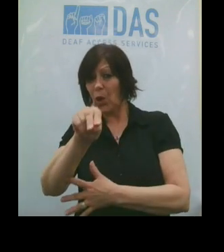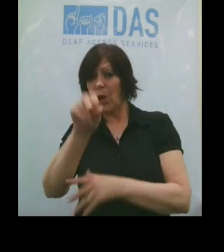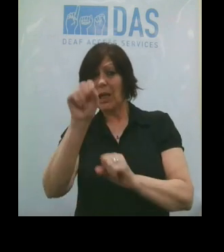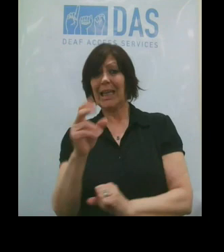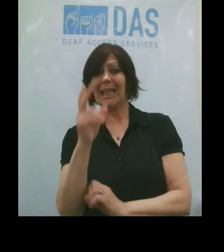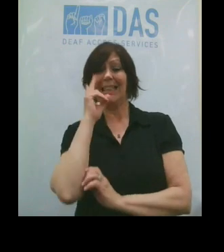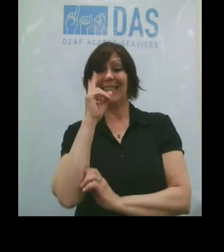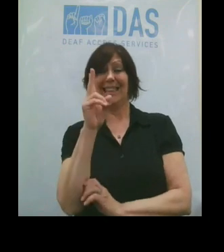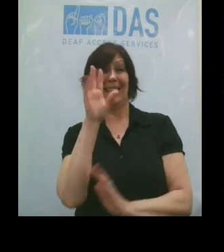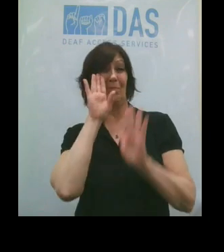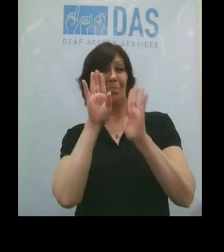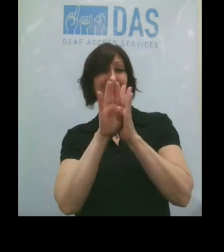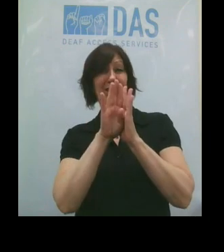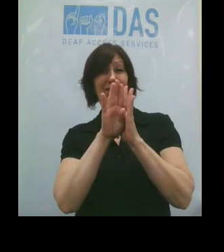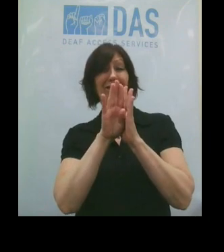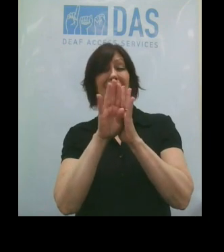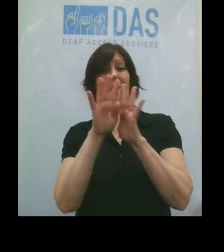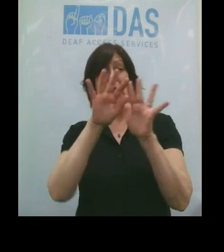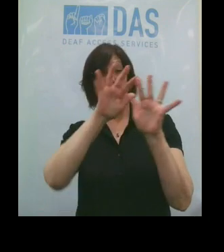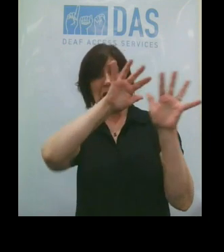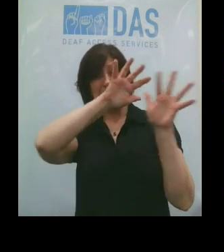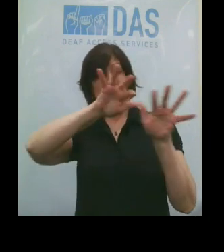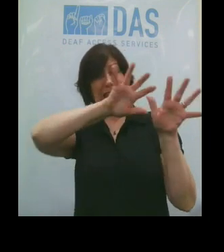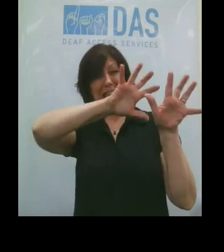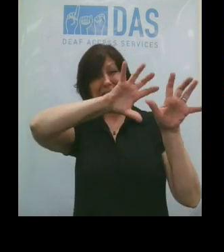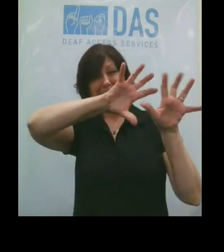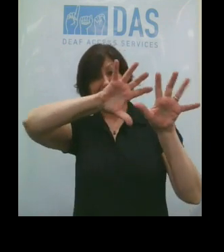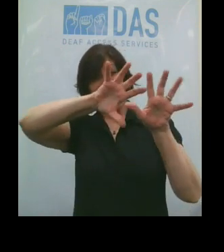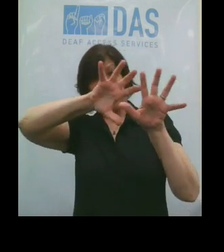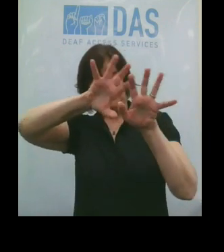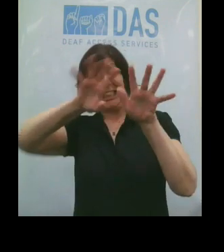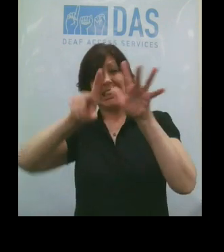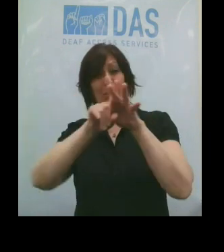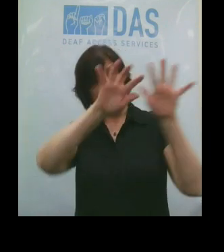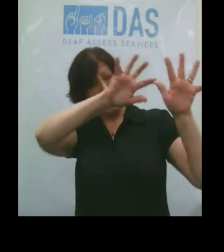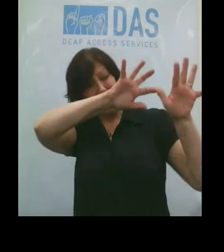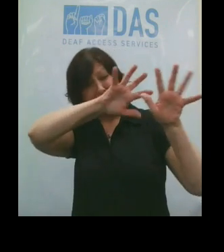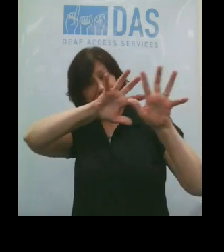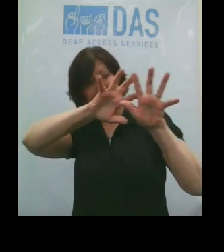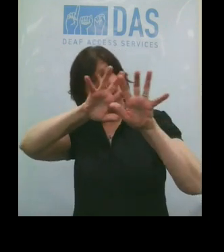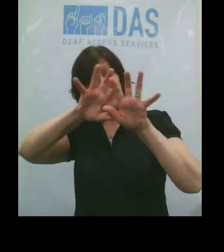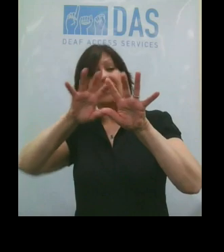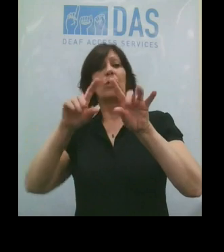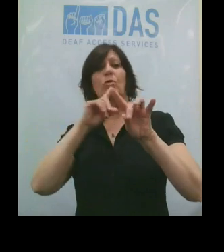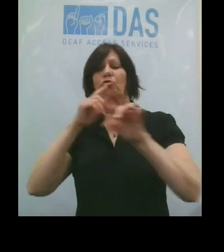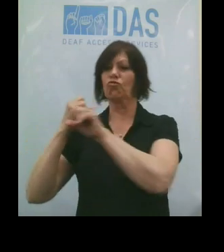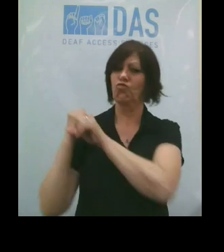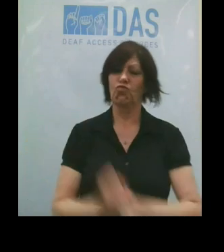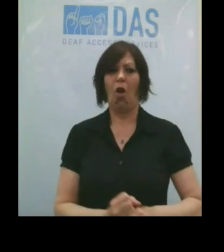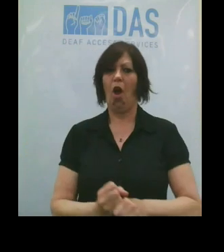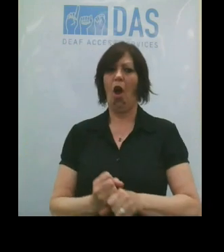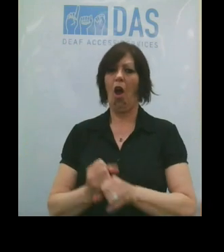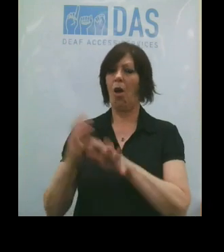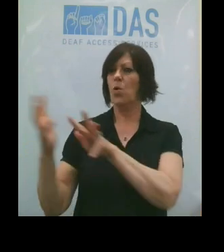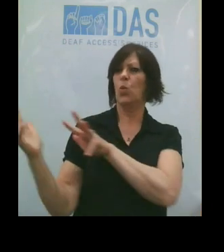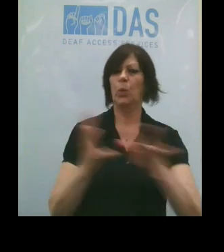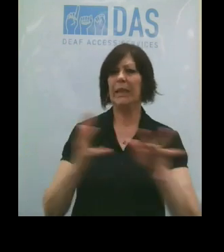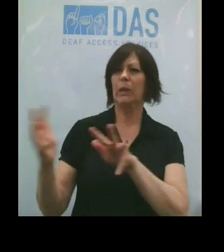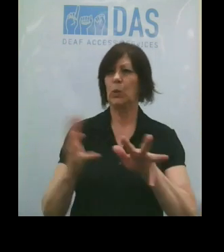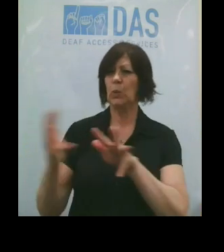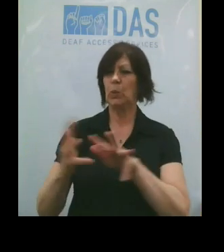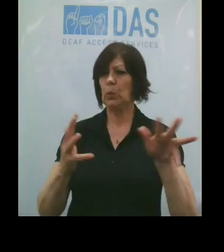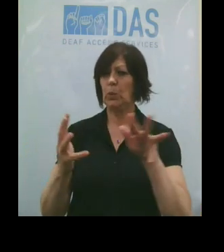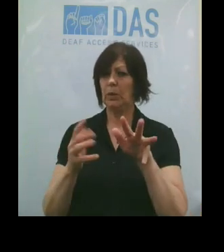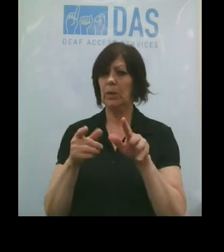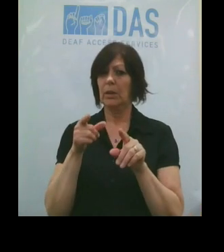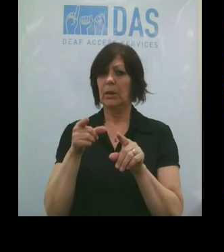from the radar, there is a very significant storm that is just sort of popping up and has some very strong winds